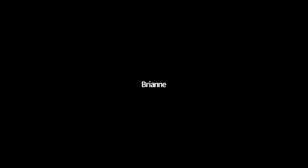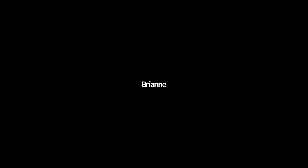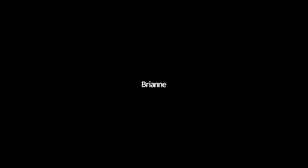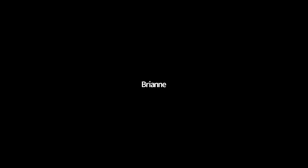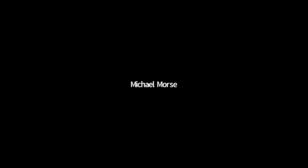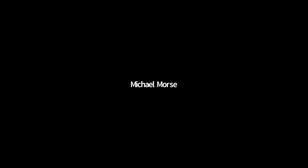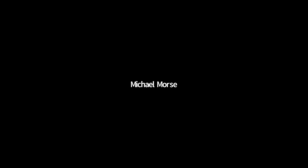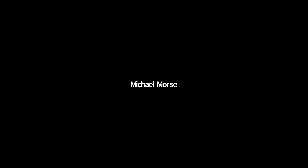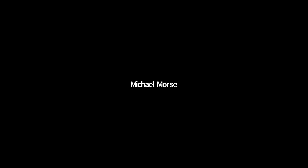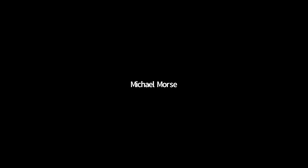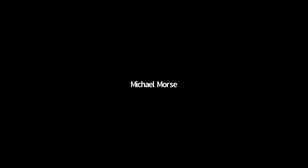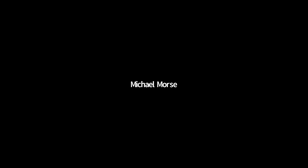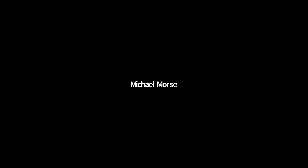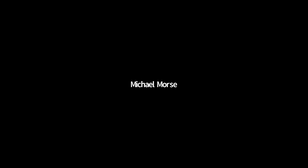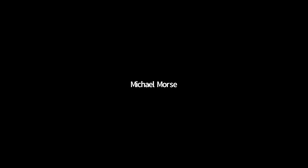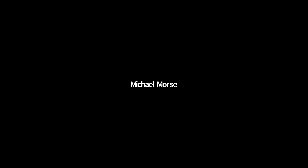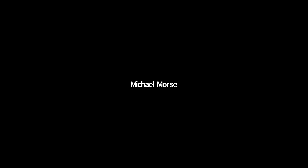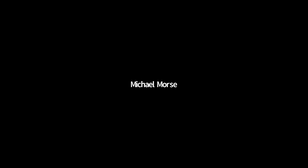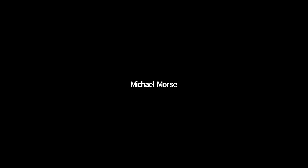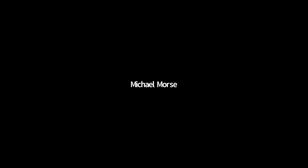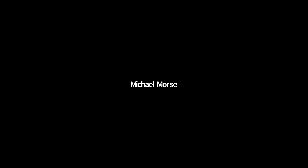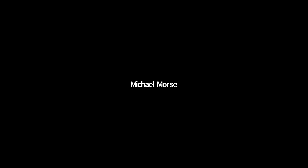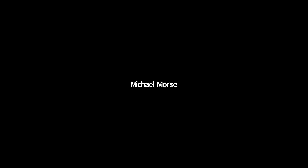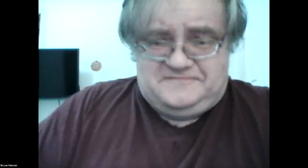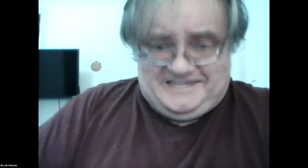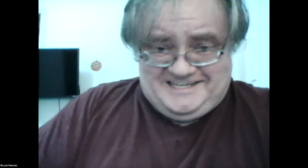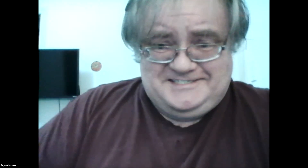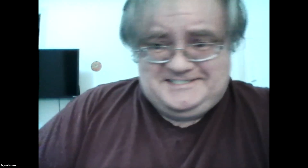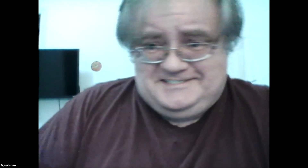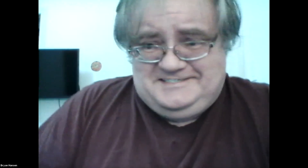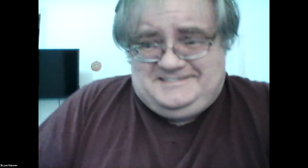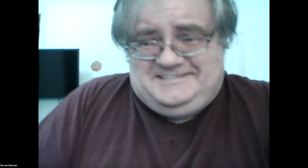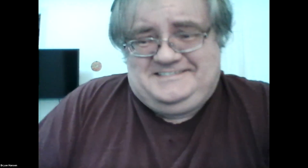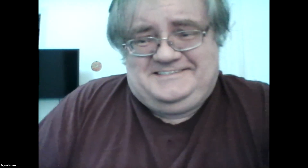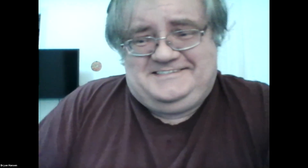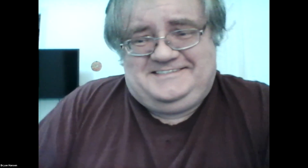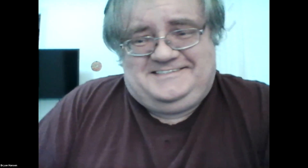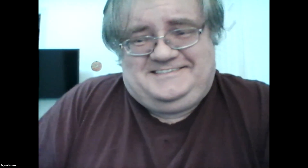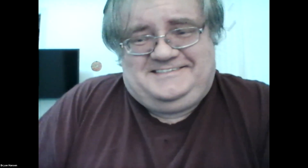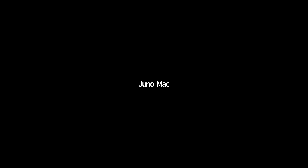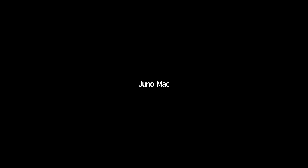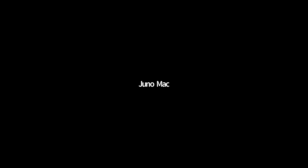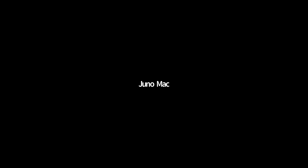Yeah. Has everyone heard about these things called feelings?